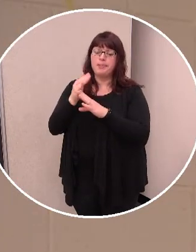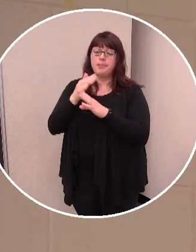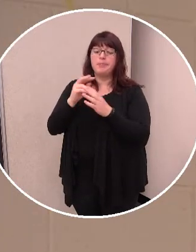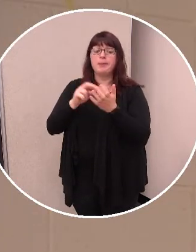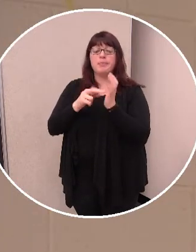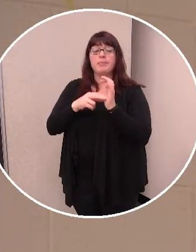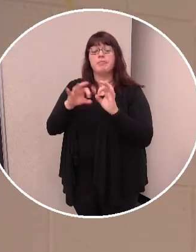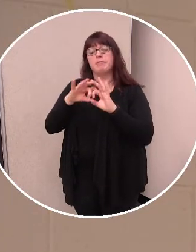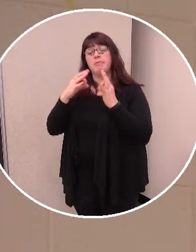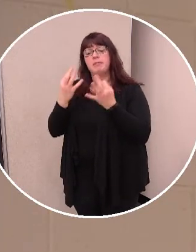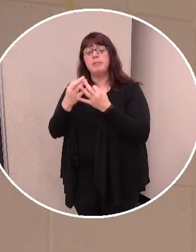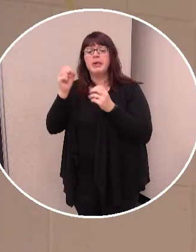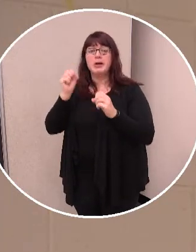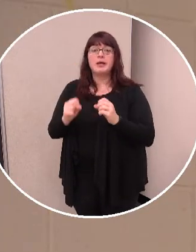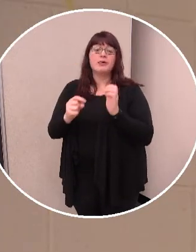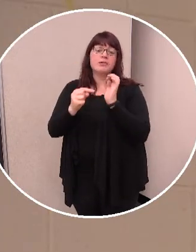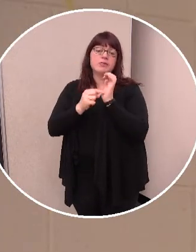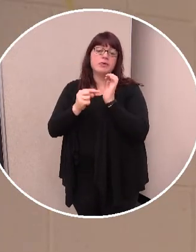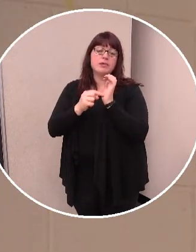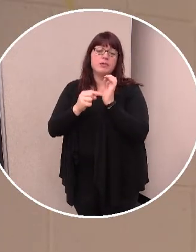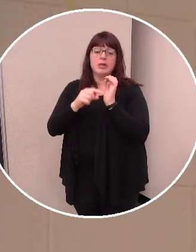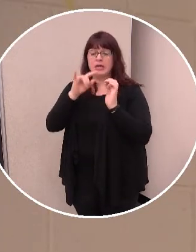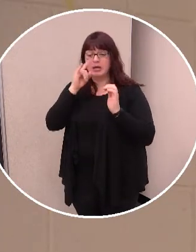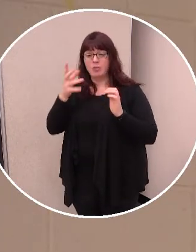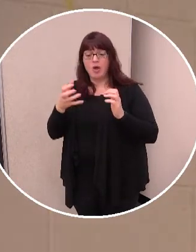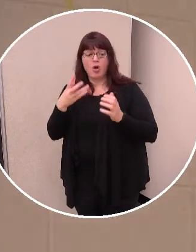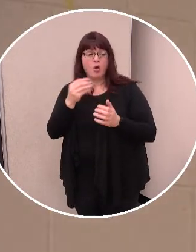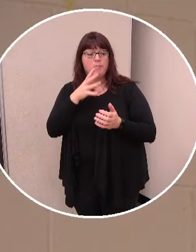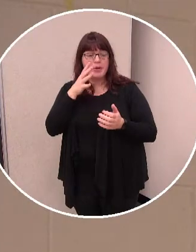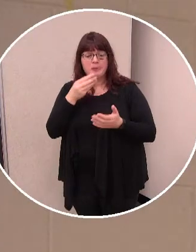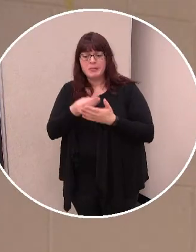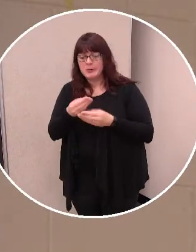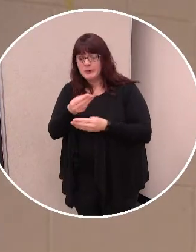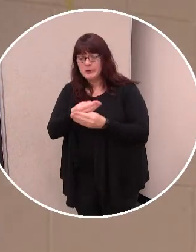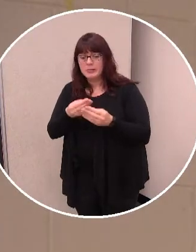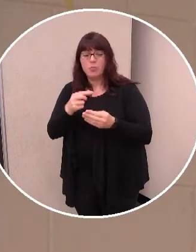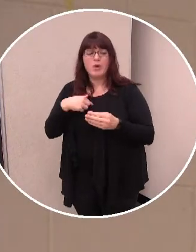affordable so as many students as possible can participate.